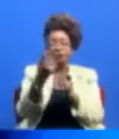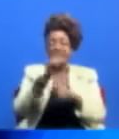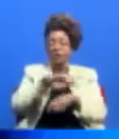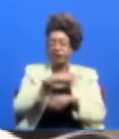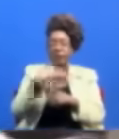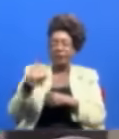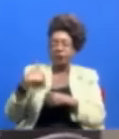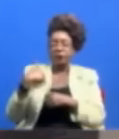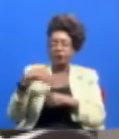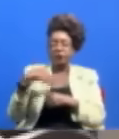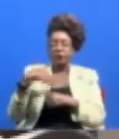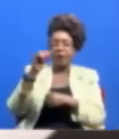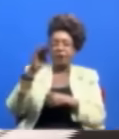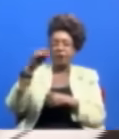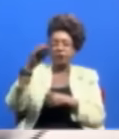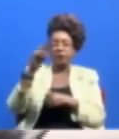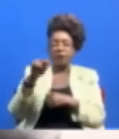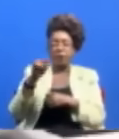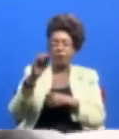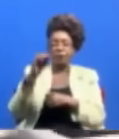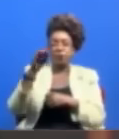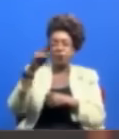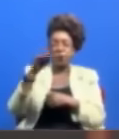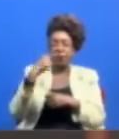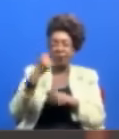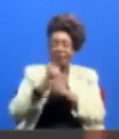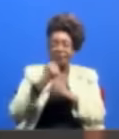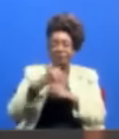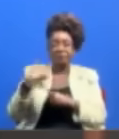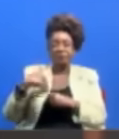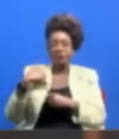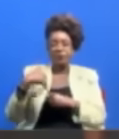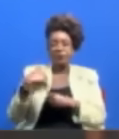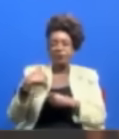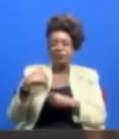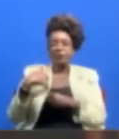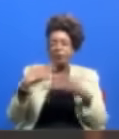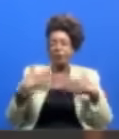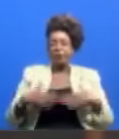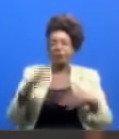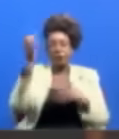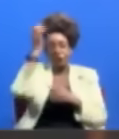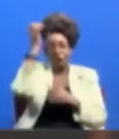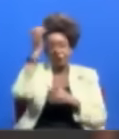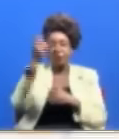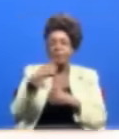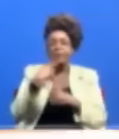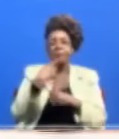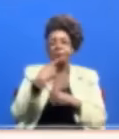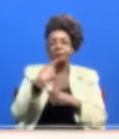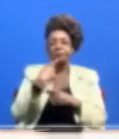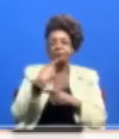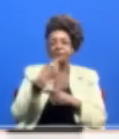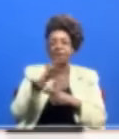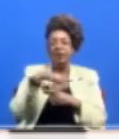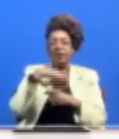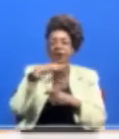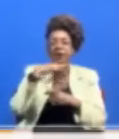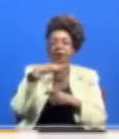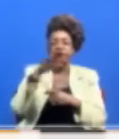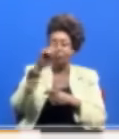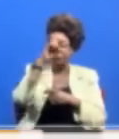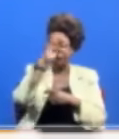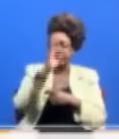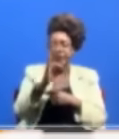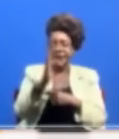Dr. Johansson Oduor, who performed a post-mortem exam on Kiptum's body in Eldoret, said the deceased suffered severe skull fractures